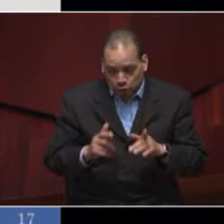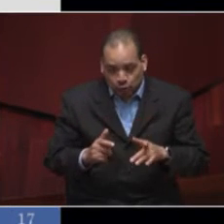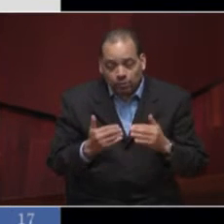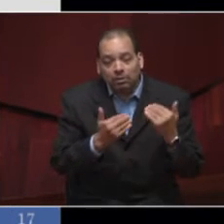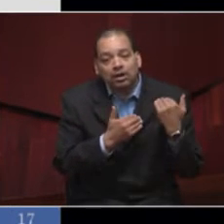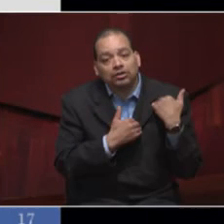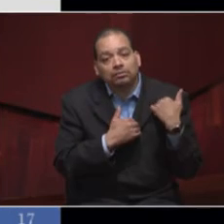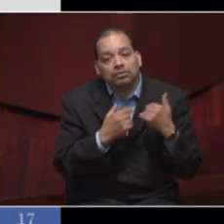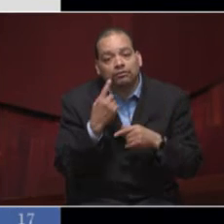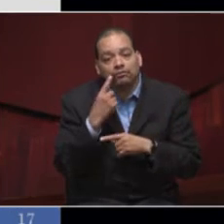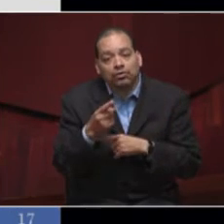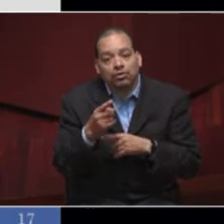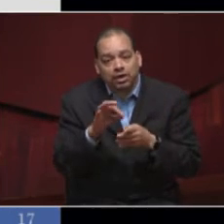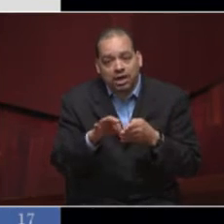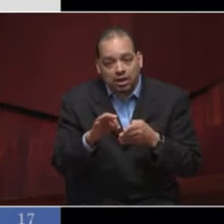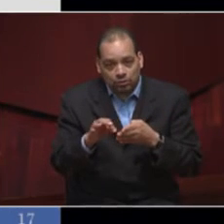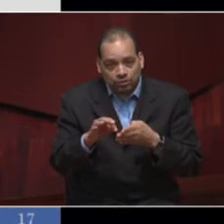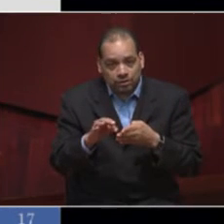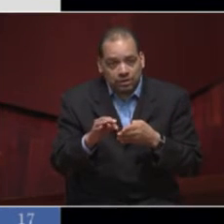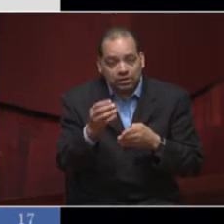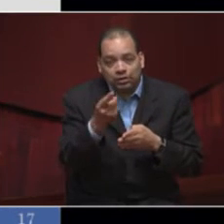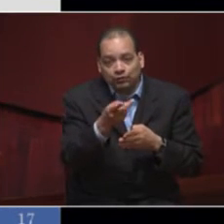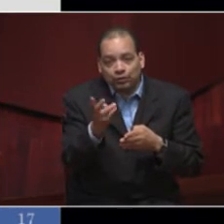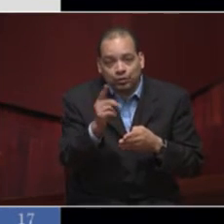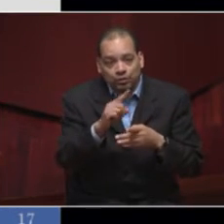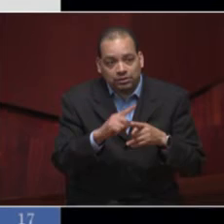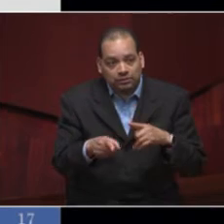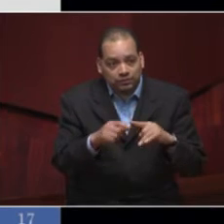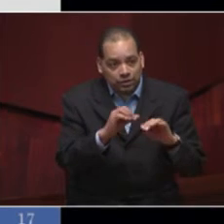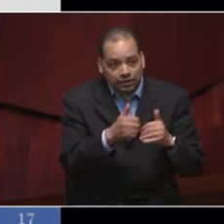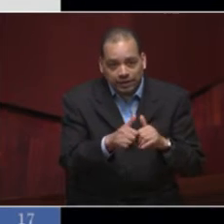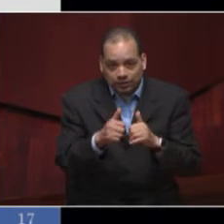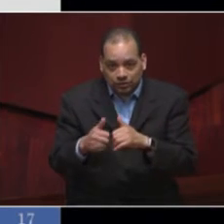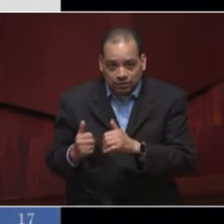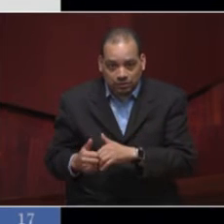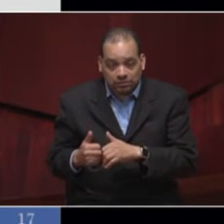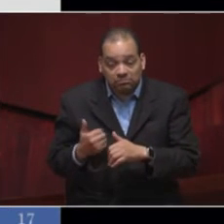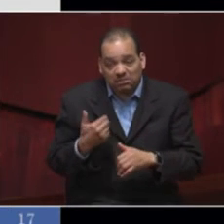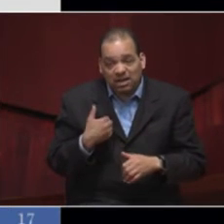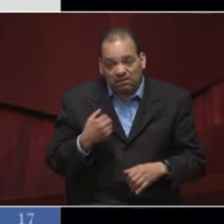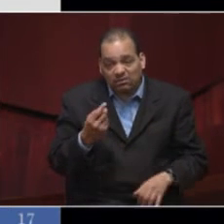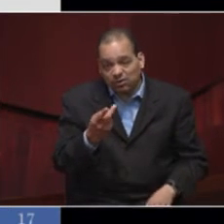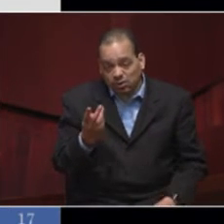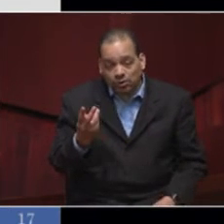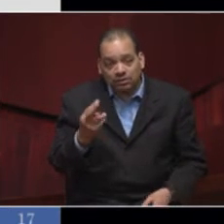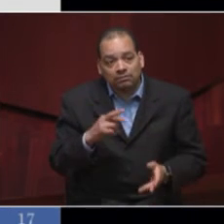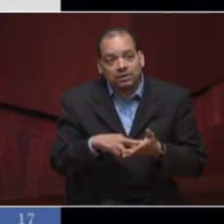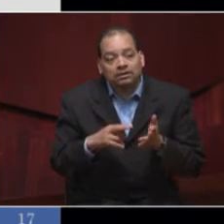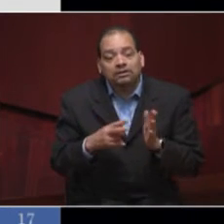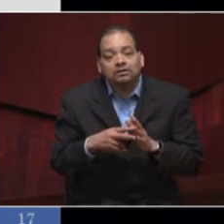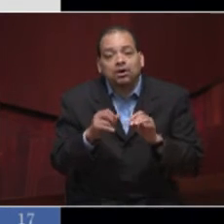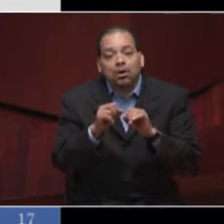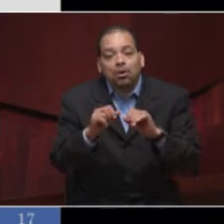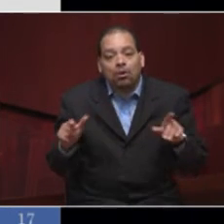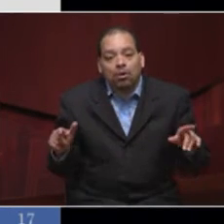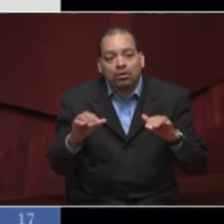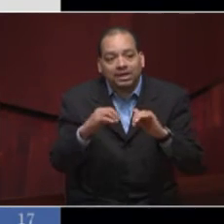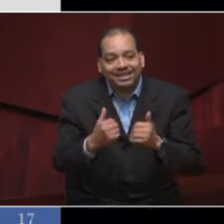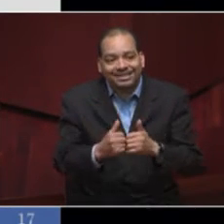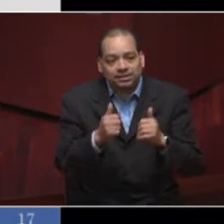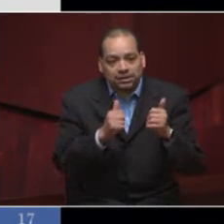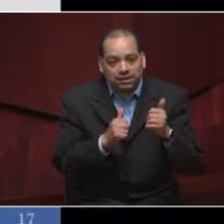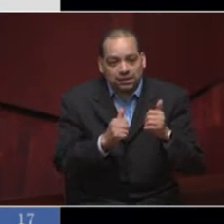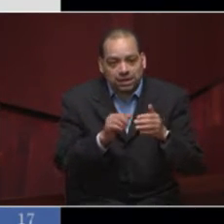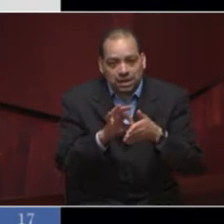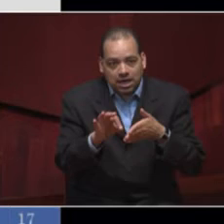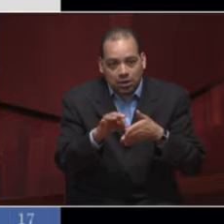accounts in more than one component agency, and we have a few like that, then all of the agency accounts under that